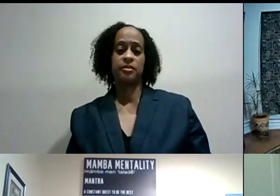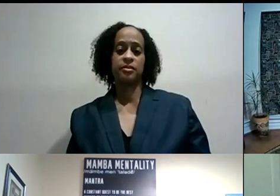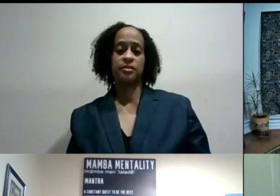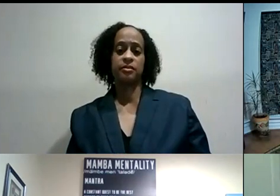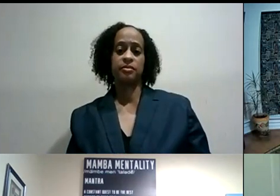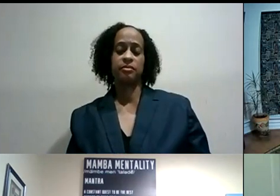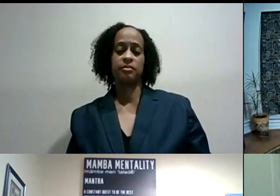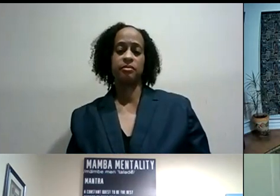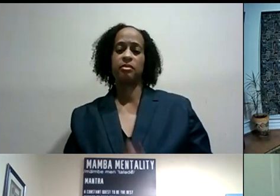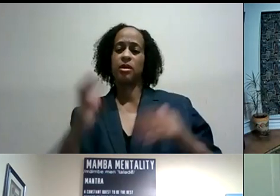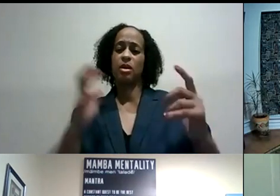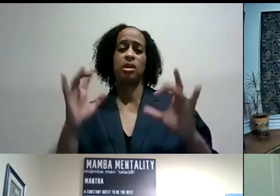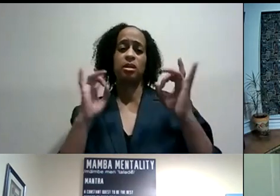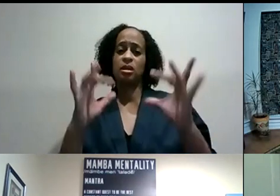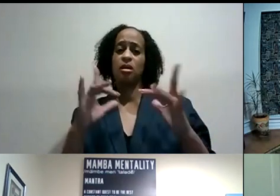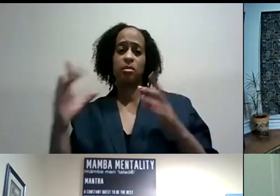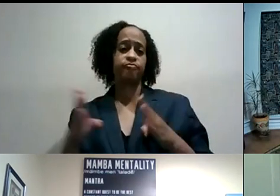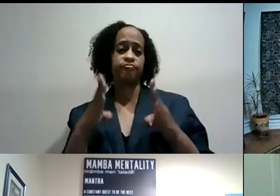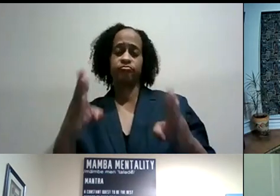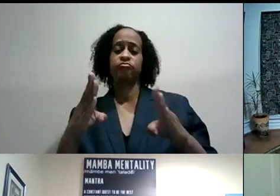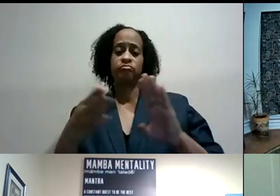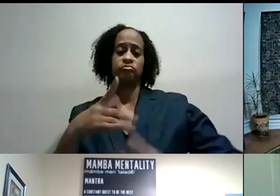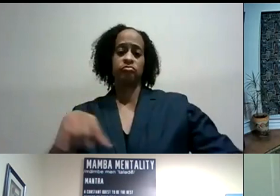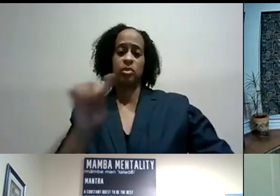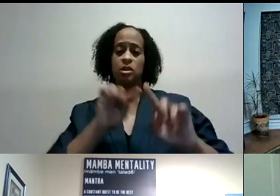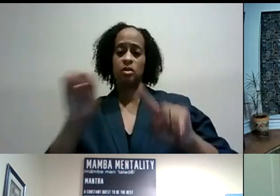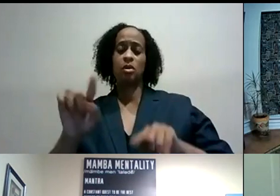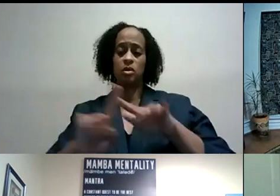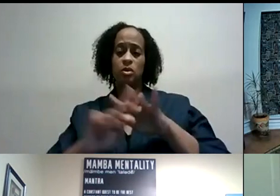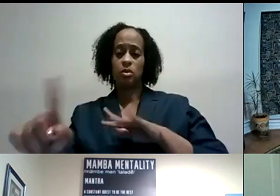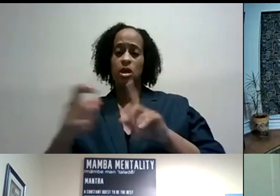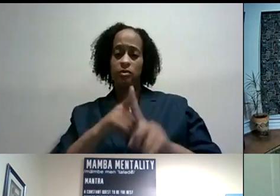a terrible way to go, to run from the presence of God.